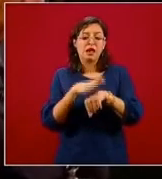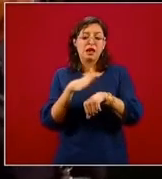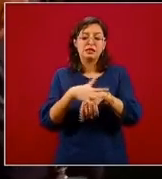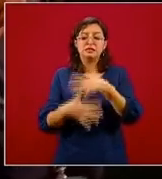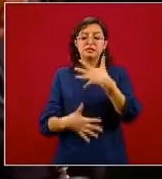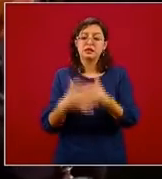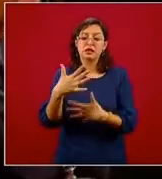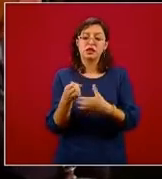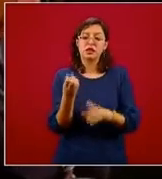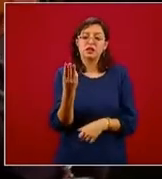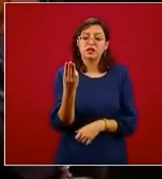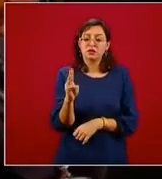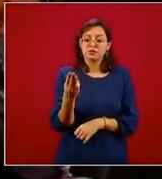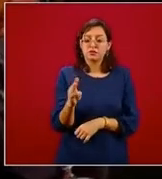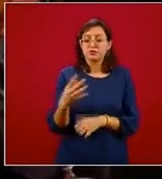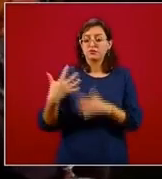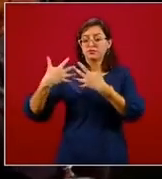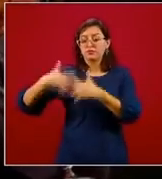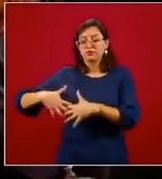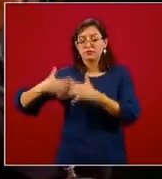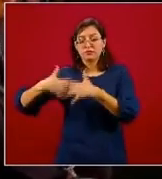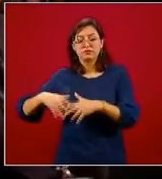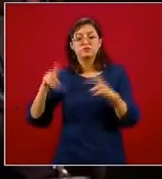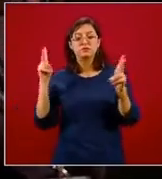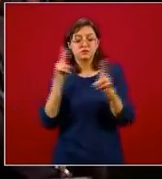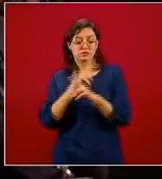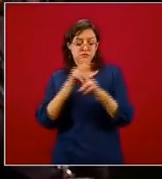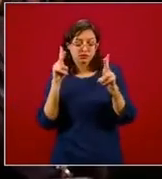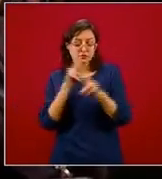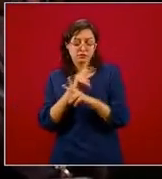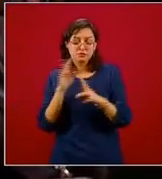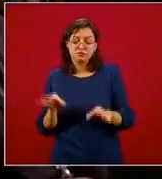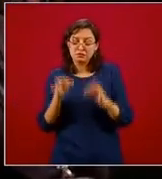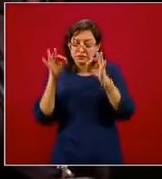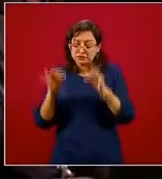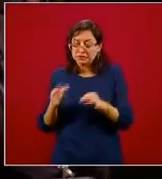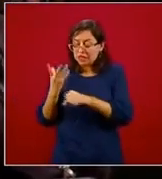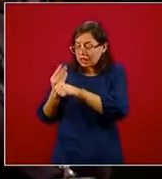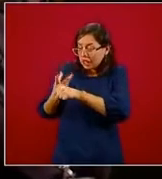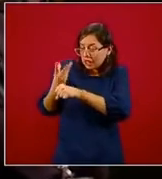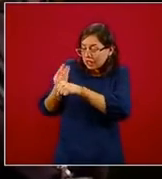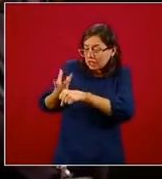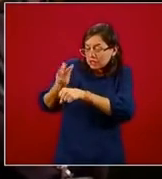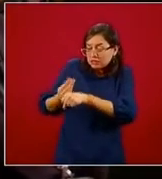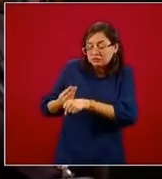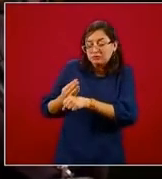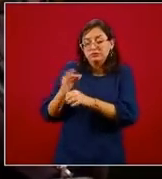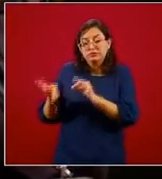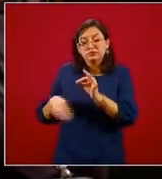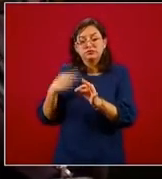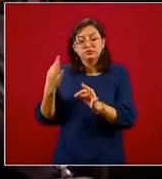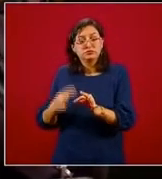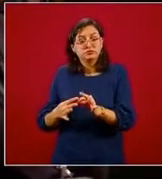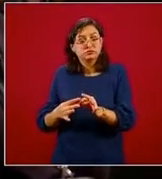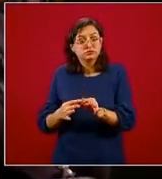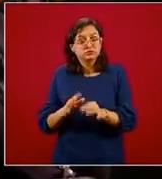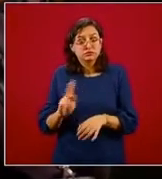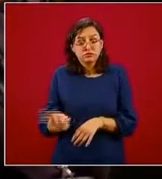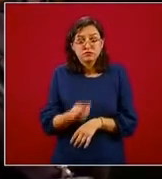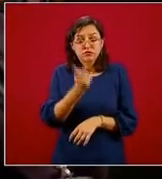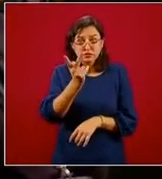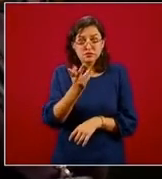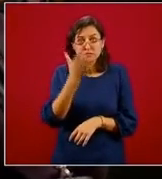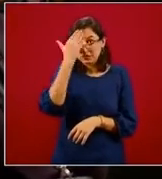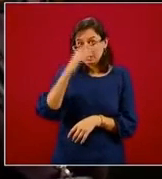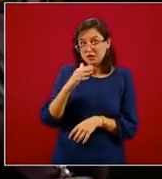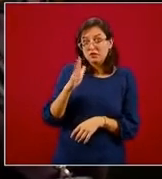and listos Technology unos told us ventiladores that we were que going estaban to be reparando y en los receiving que estaban ventilators that were trabajando. being Quiero repaired and preguntarle si worked tienen on. I